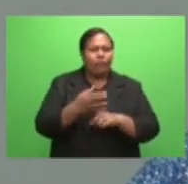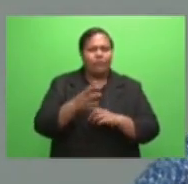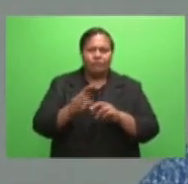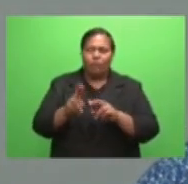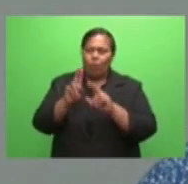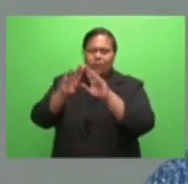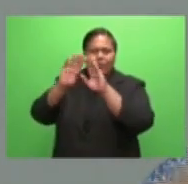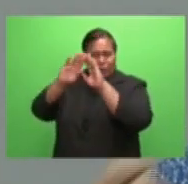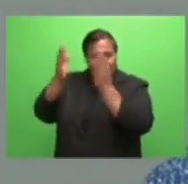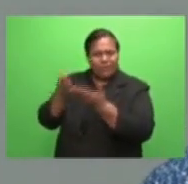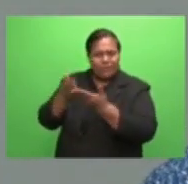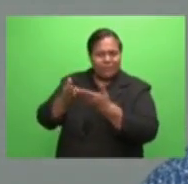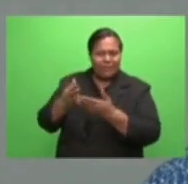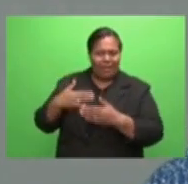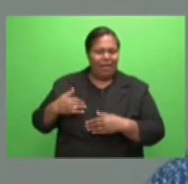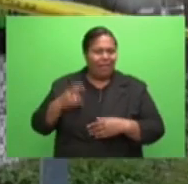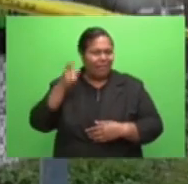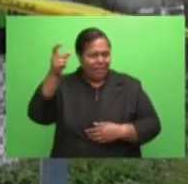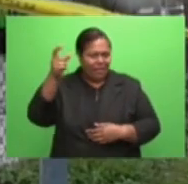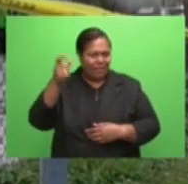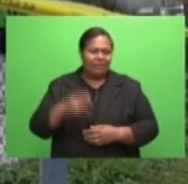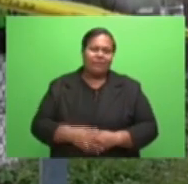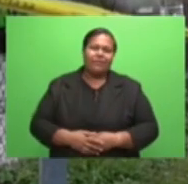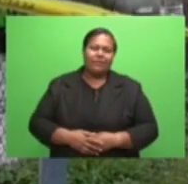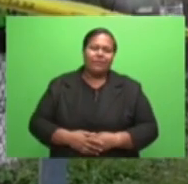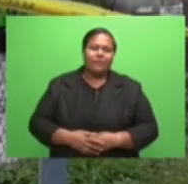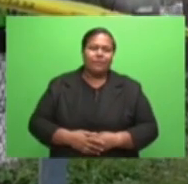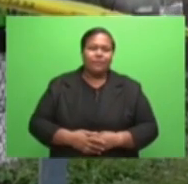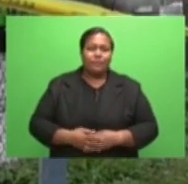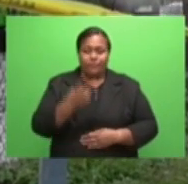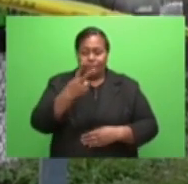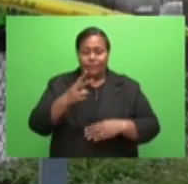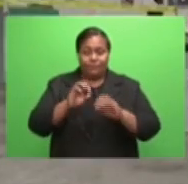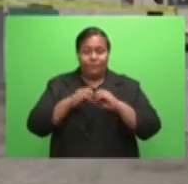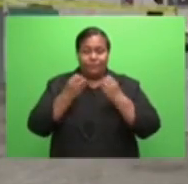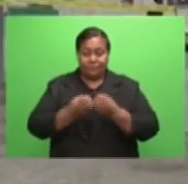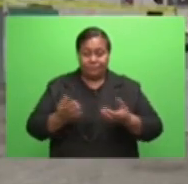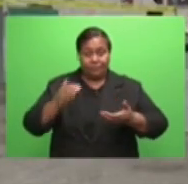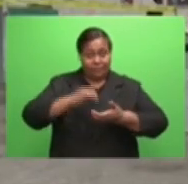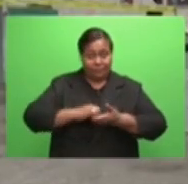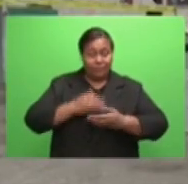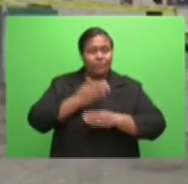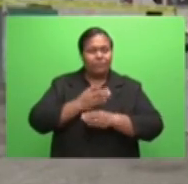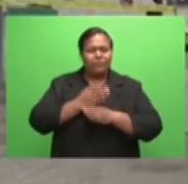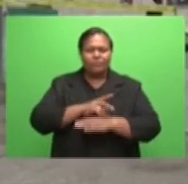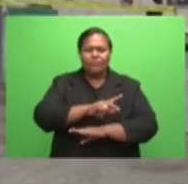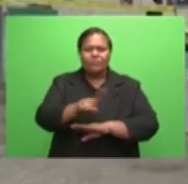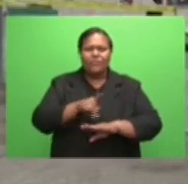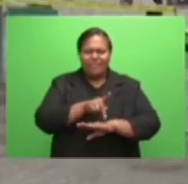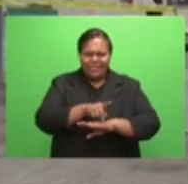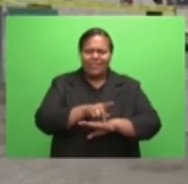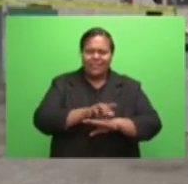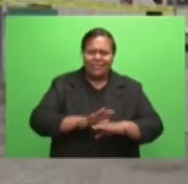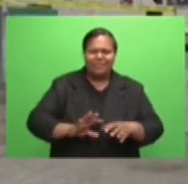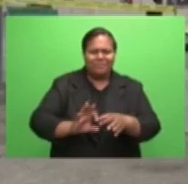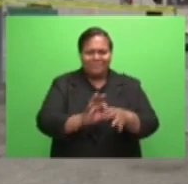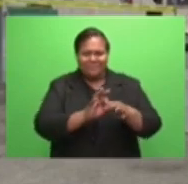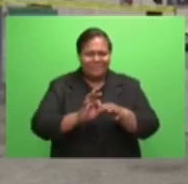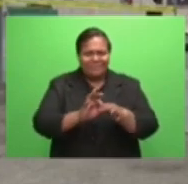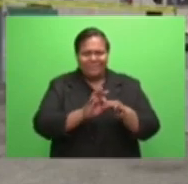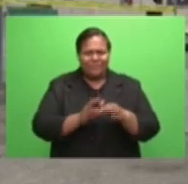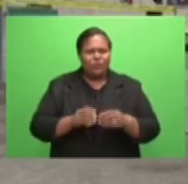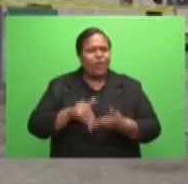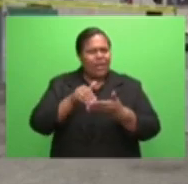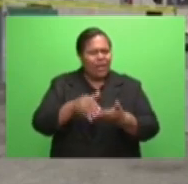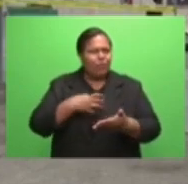us are working hard to achieve in the Pacific. The two organizations are working with their Pacific counterparts to help the more than